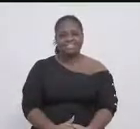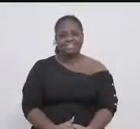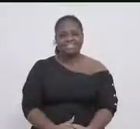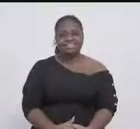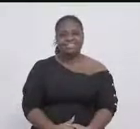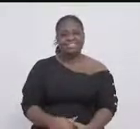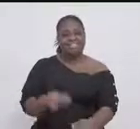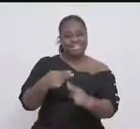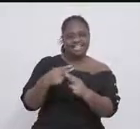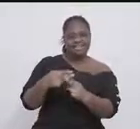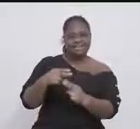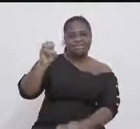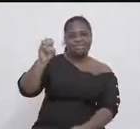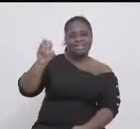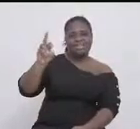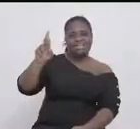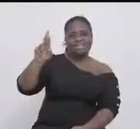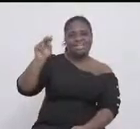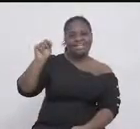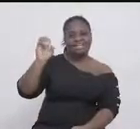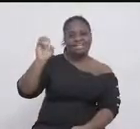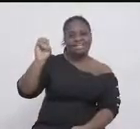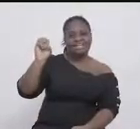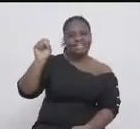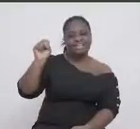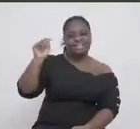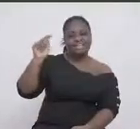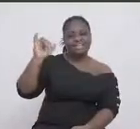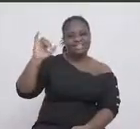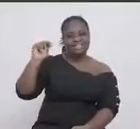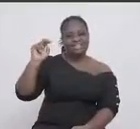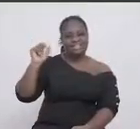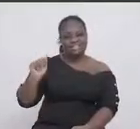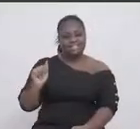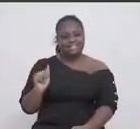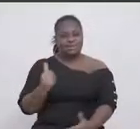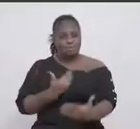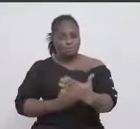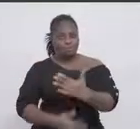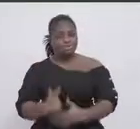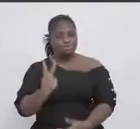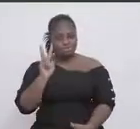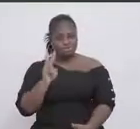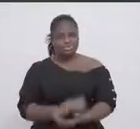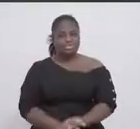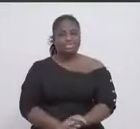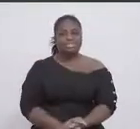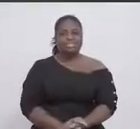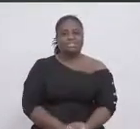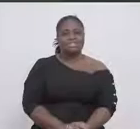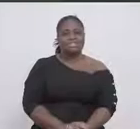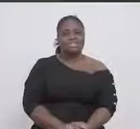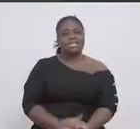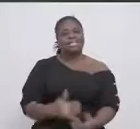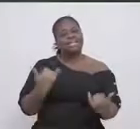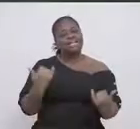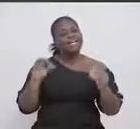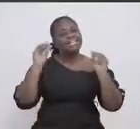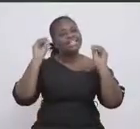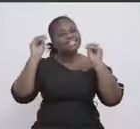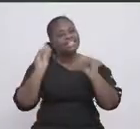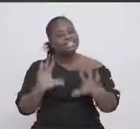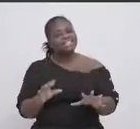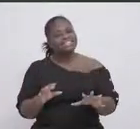So I'm Ernestina. I'm a Ernestina Pia. I'm a mother of two, a virtual assistant who is now teaching